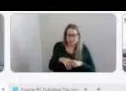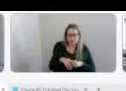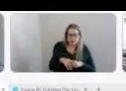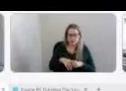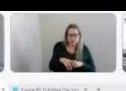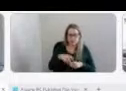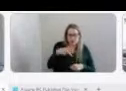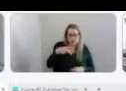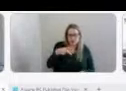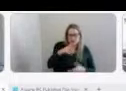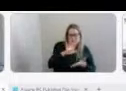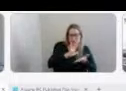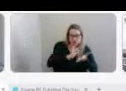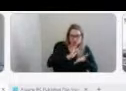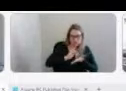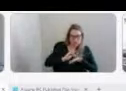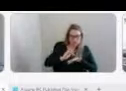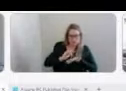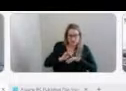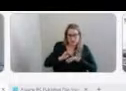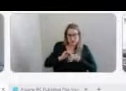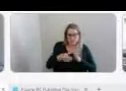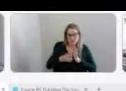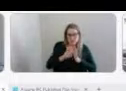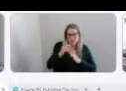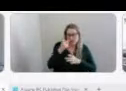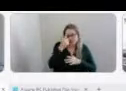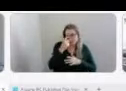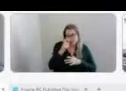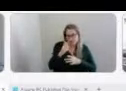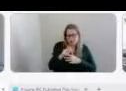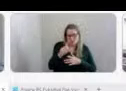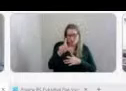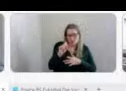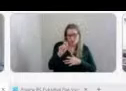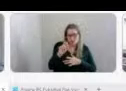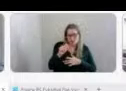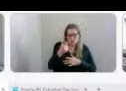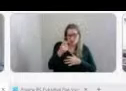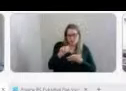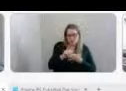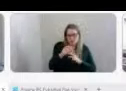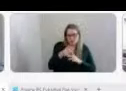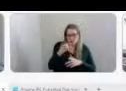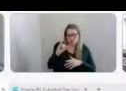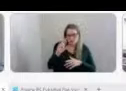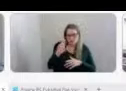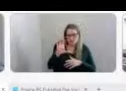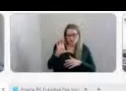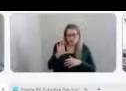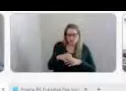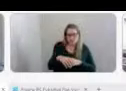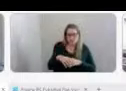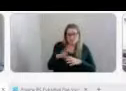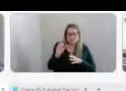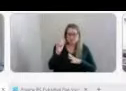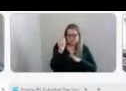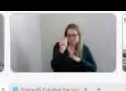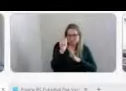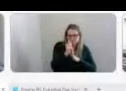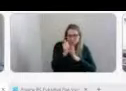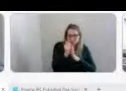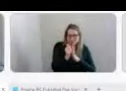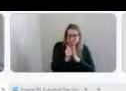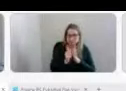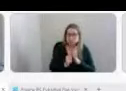gerrymandering report card i reviewed because it was noted on the the landing page from the irc i would expect a's across the board because this